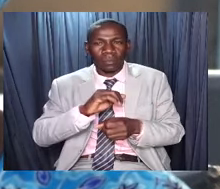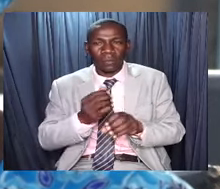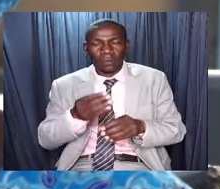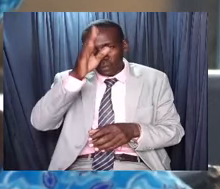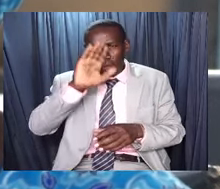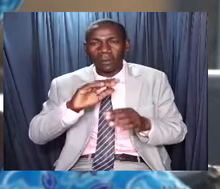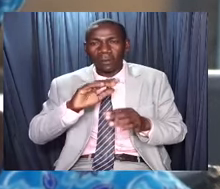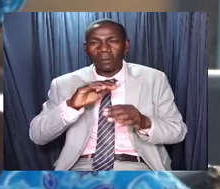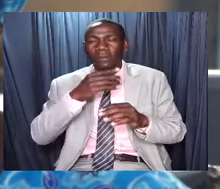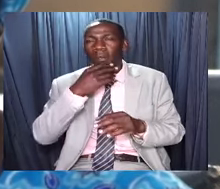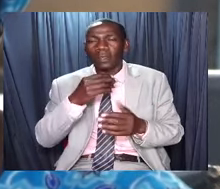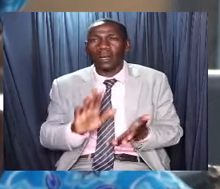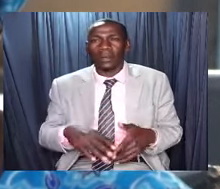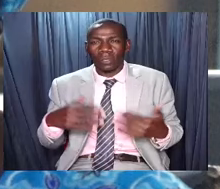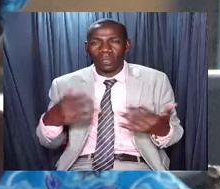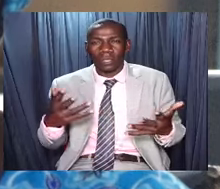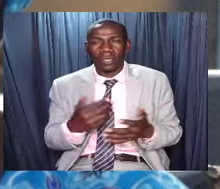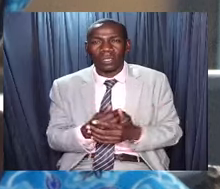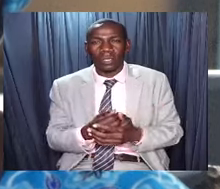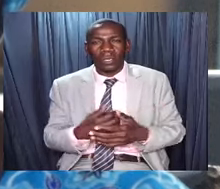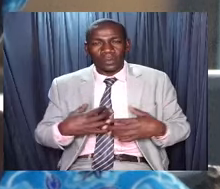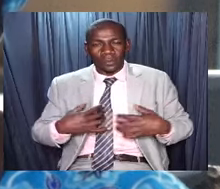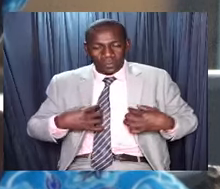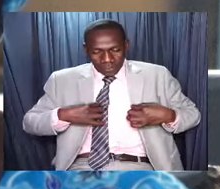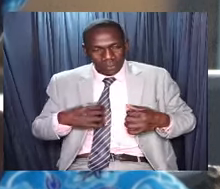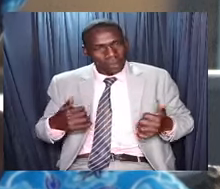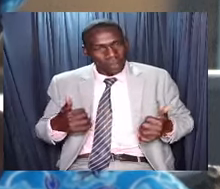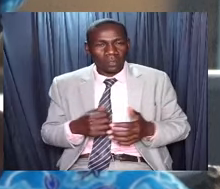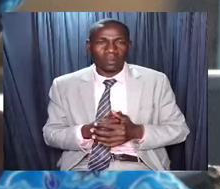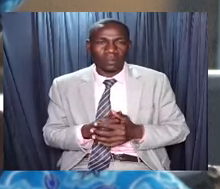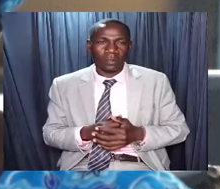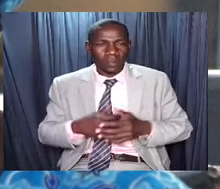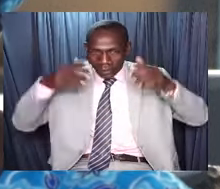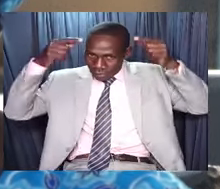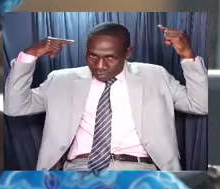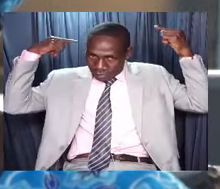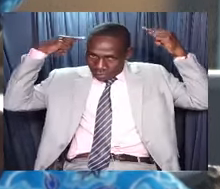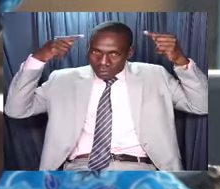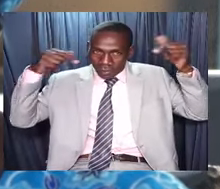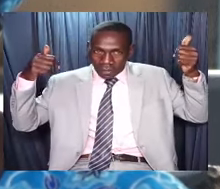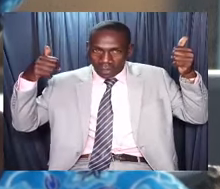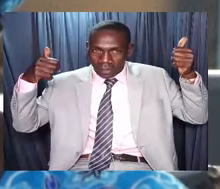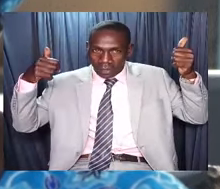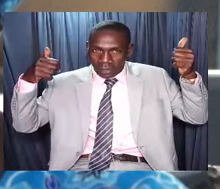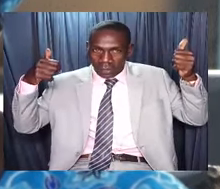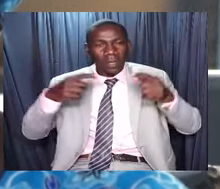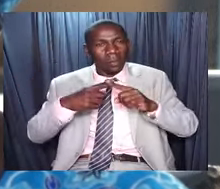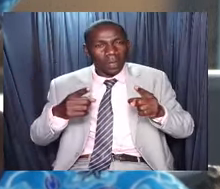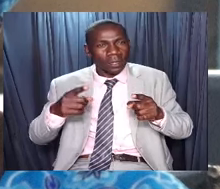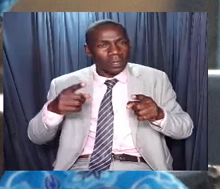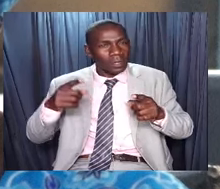is the heavenly God. Hallelujah. Hallelujah. Mvaa vizuri. You dressing good. Funga kiremba kizuri. You have good turbans with you.